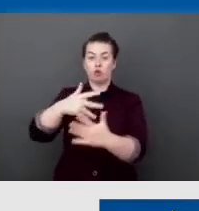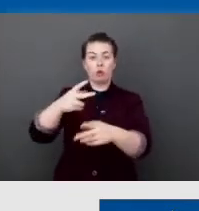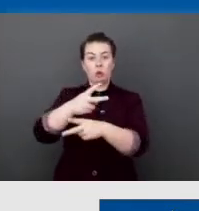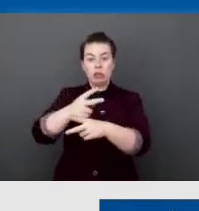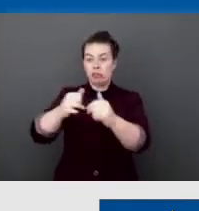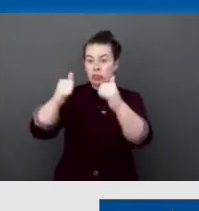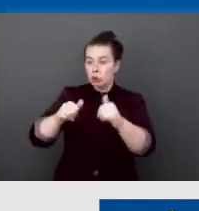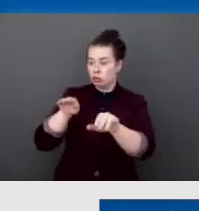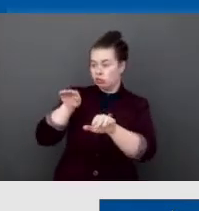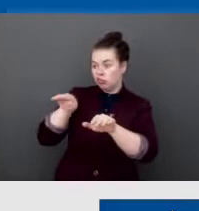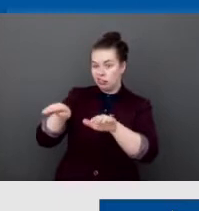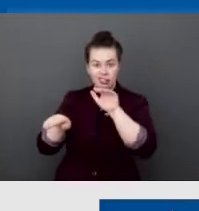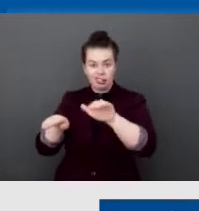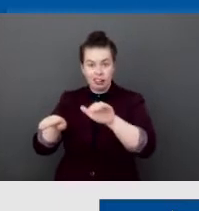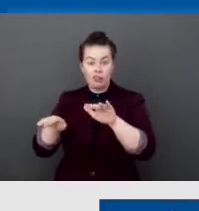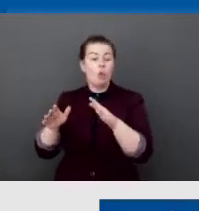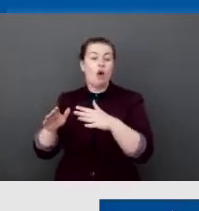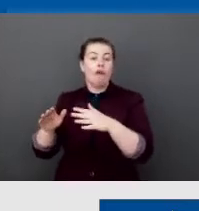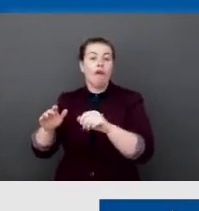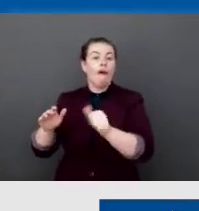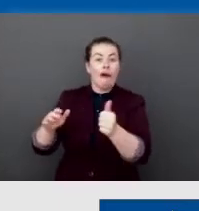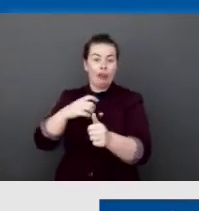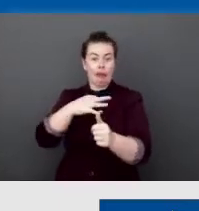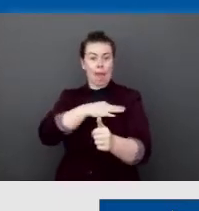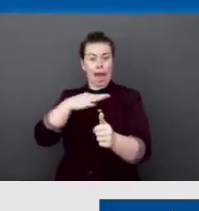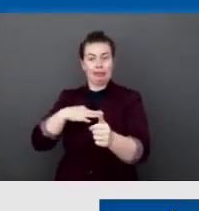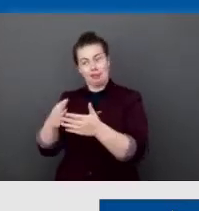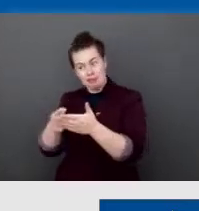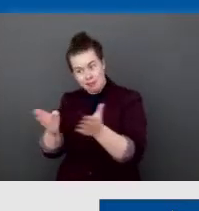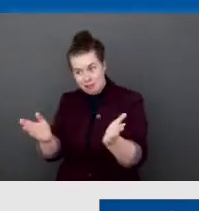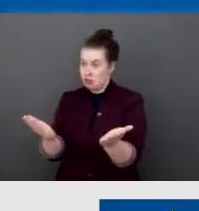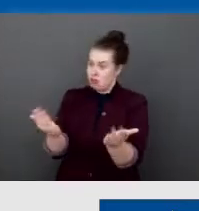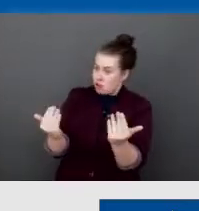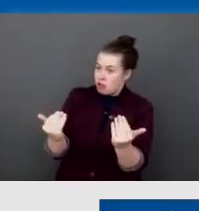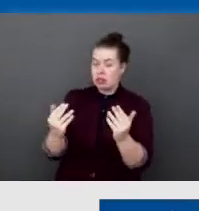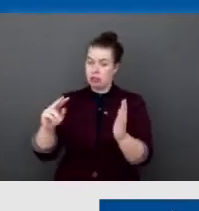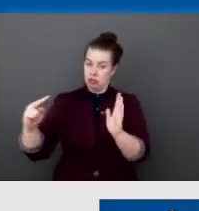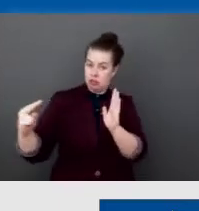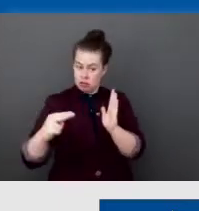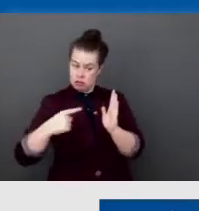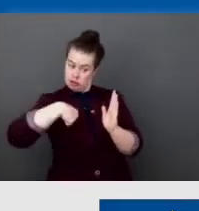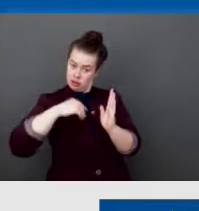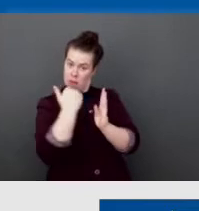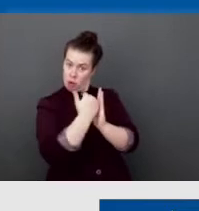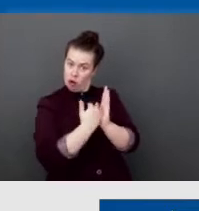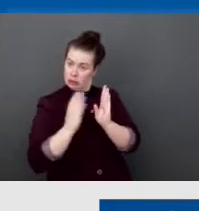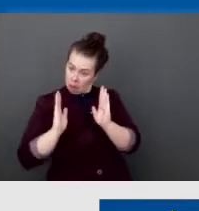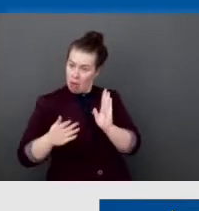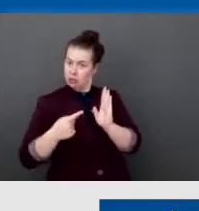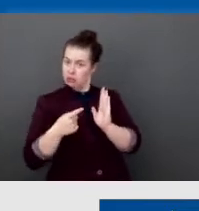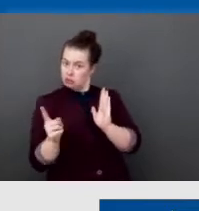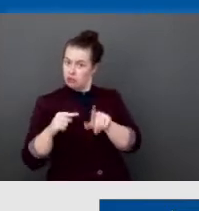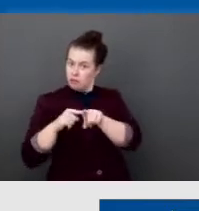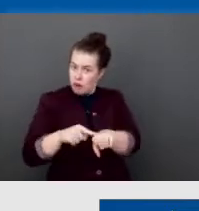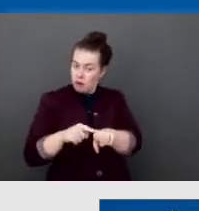it health institutions, social care institutions, any sector within that, to formulate plans to meet the government